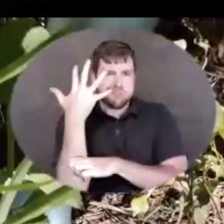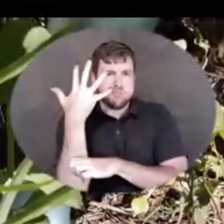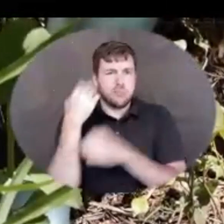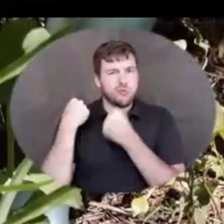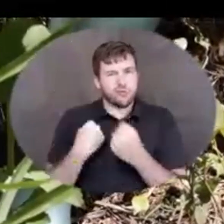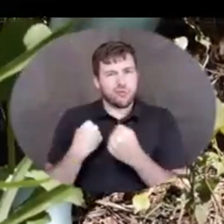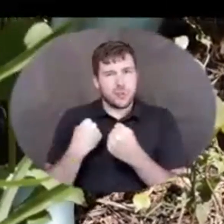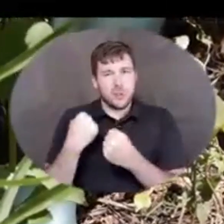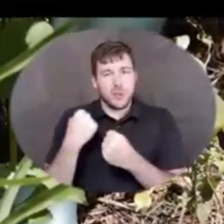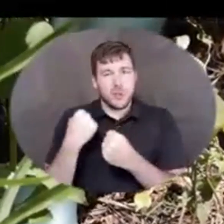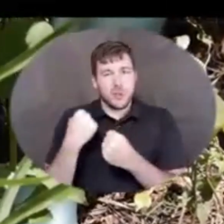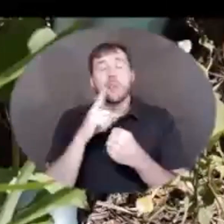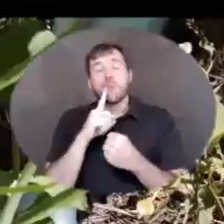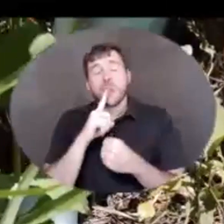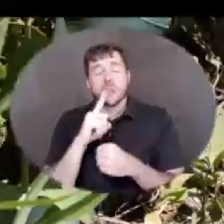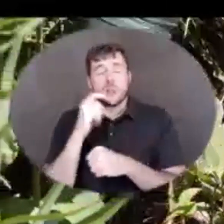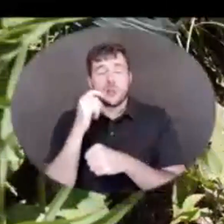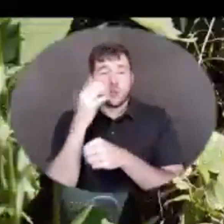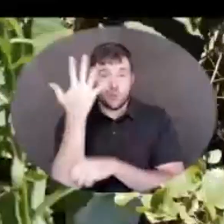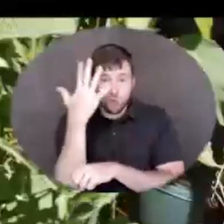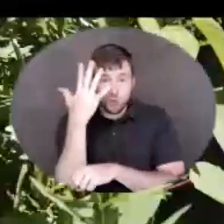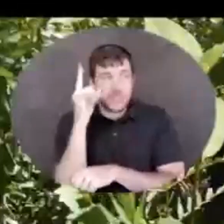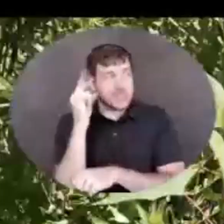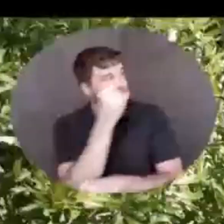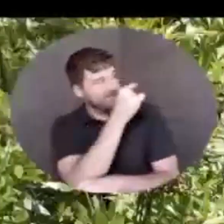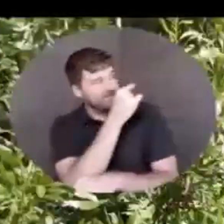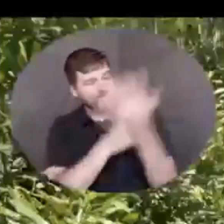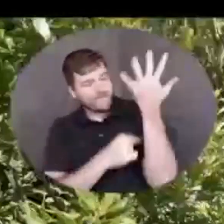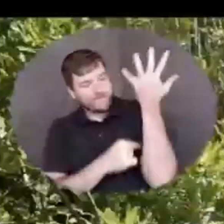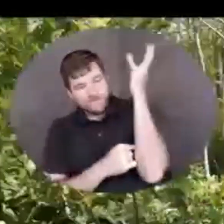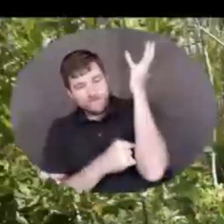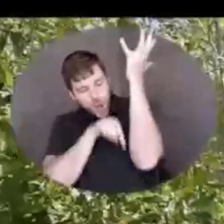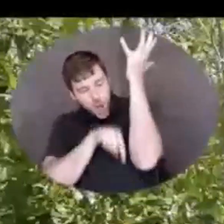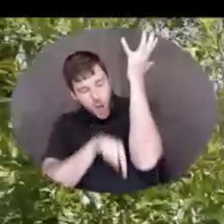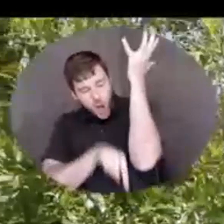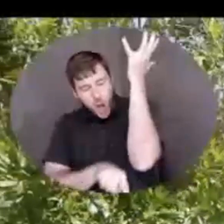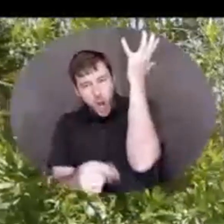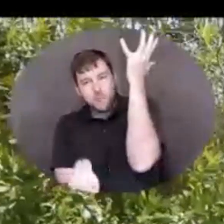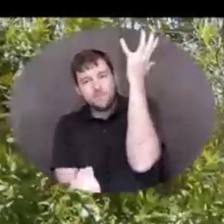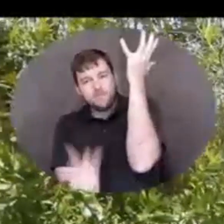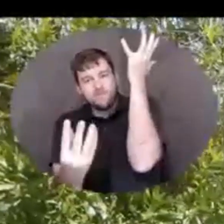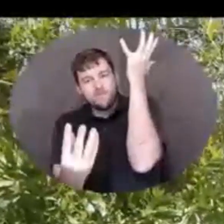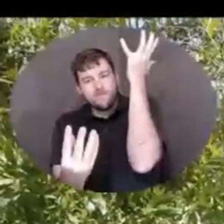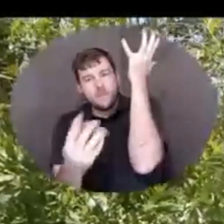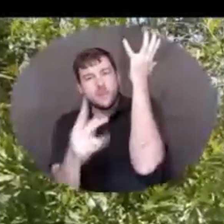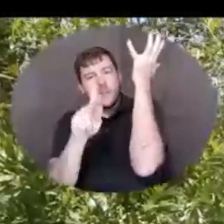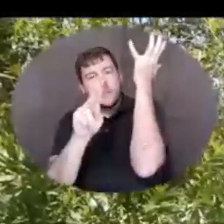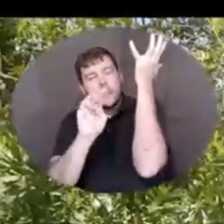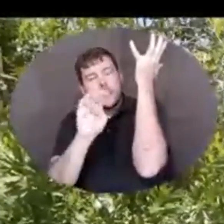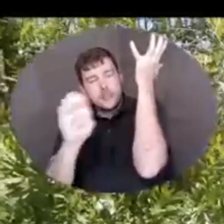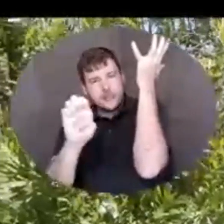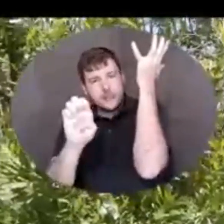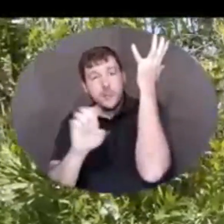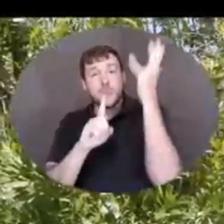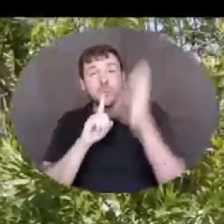to this bald cypress tree that's approximately 15 or 20 foot behind us here. Another very cool feature of the bald